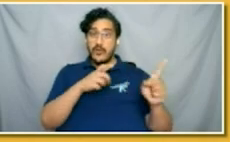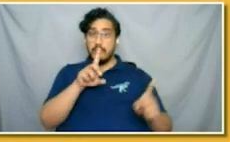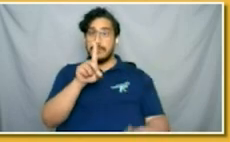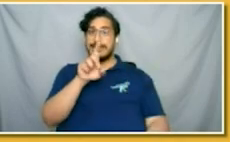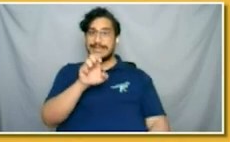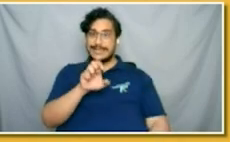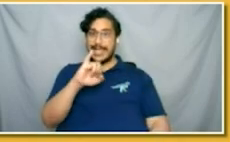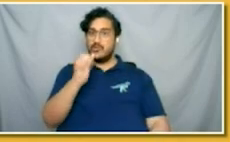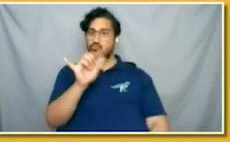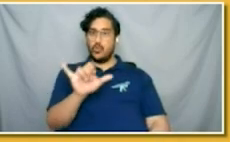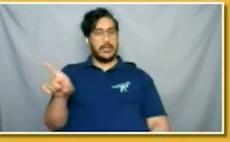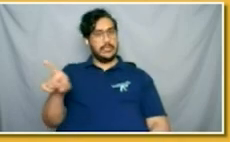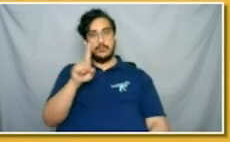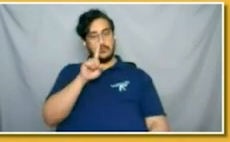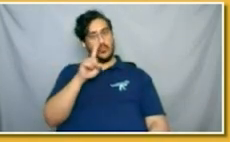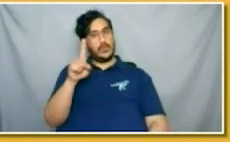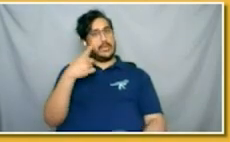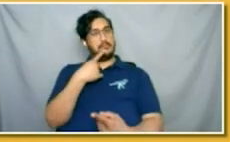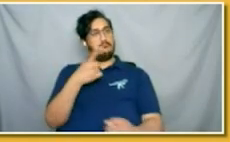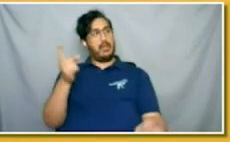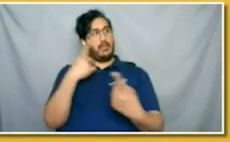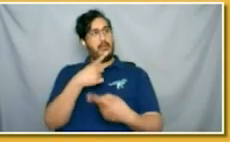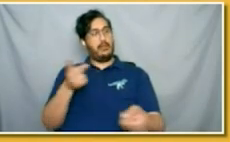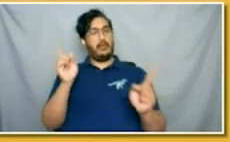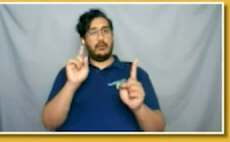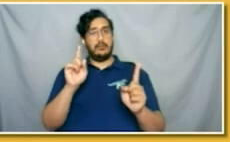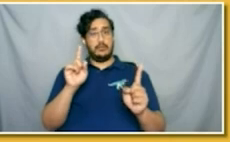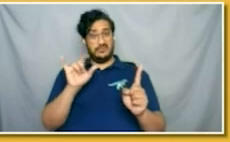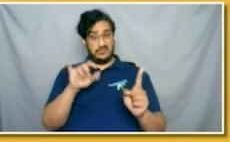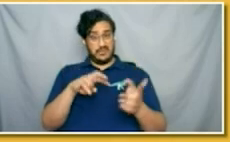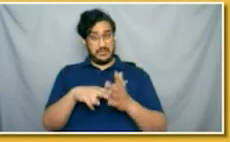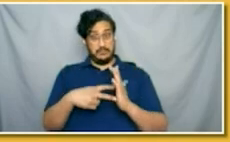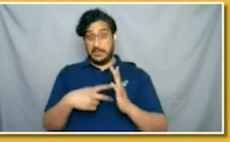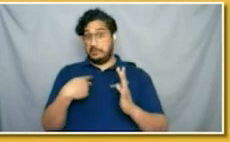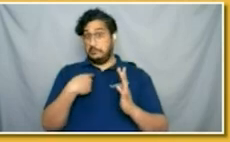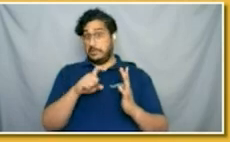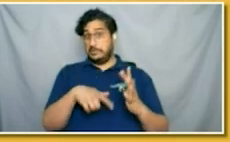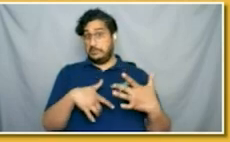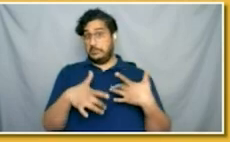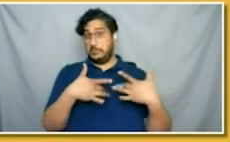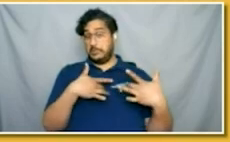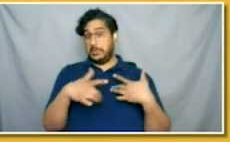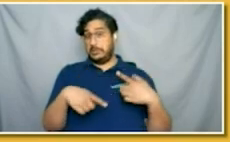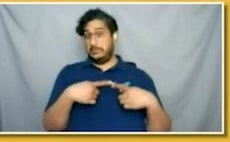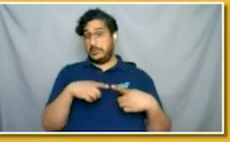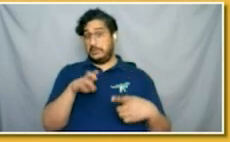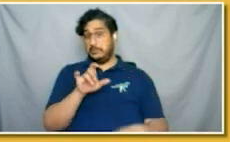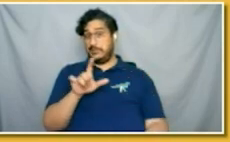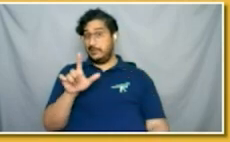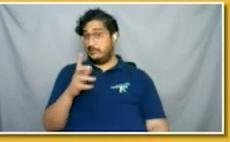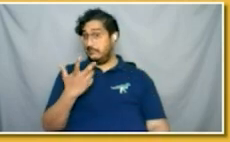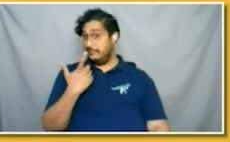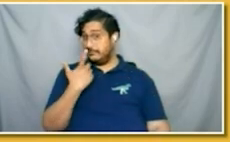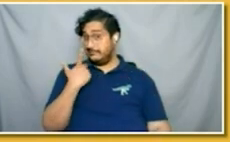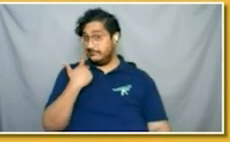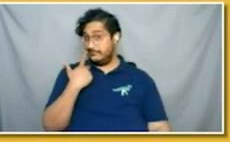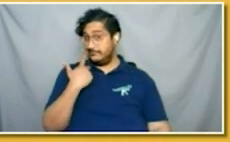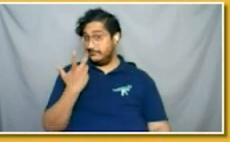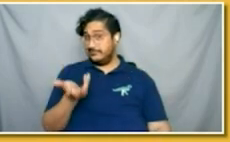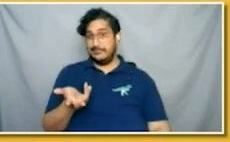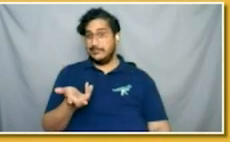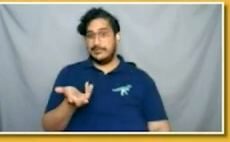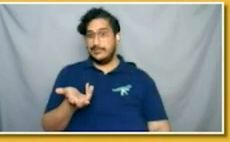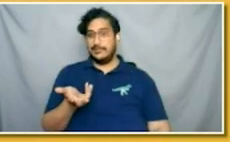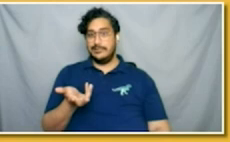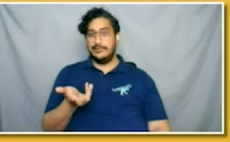about this. Is that a sign that we have to be worried about that bill? Jay, if you want to answer first, and then Ron, I'd love to hear your